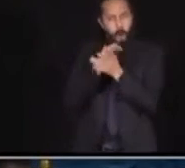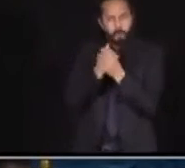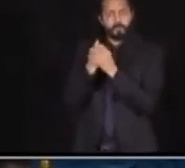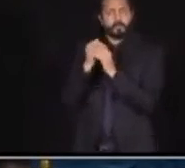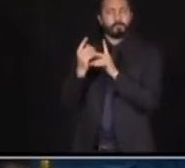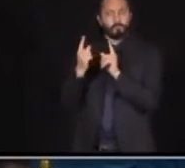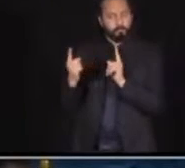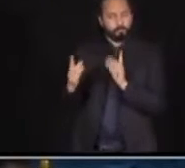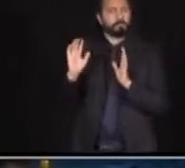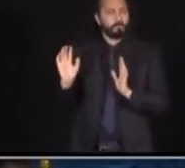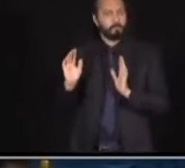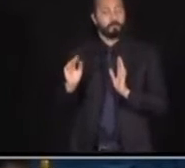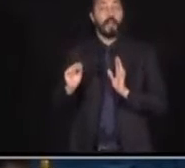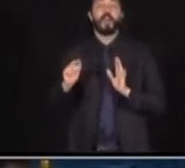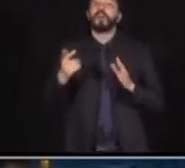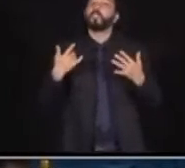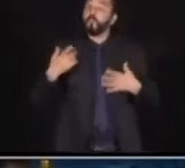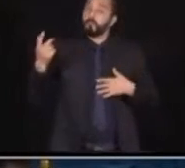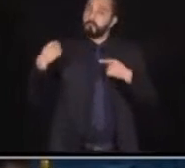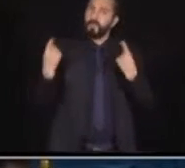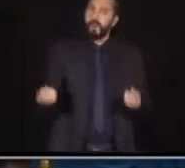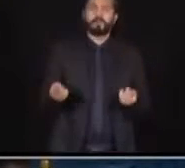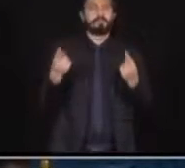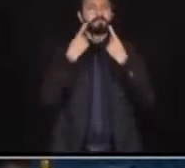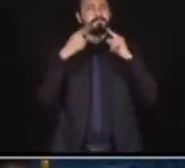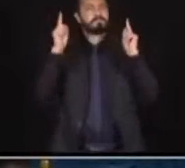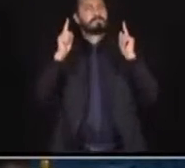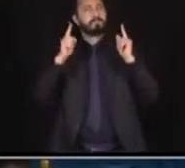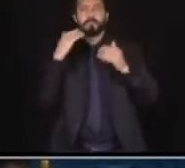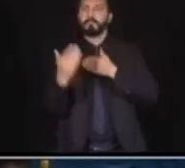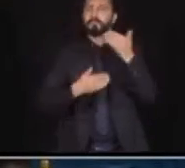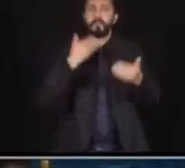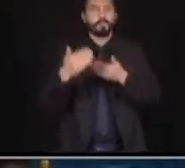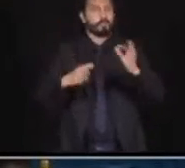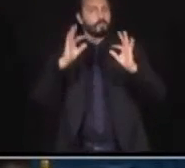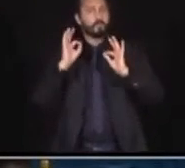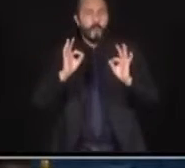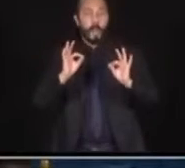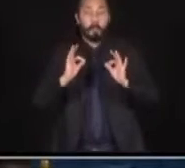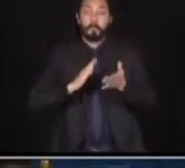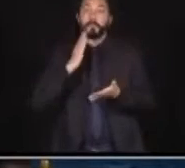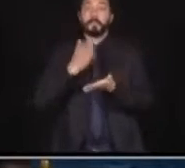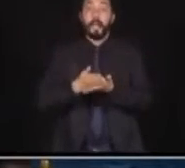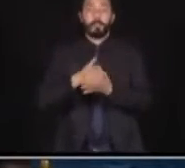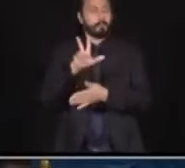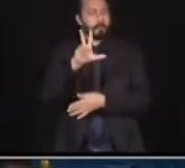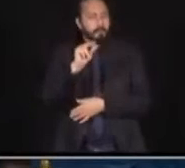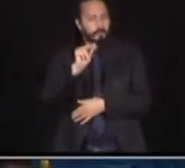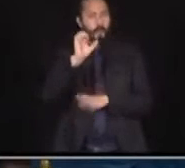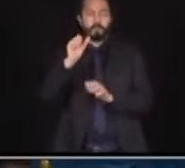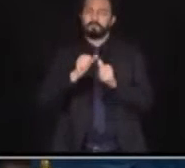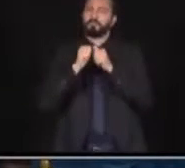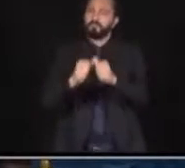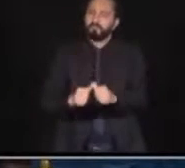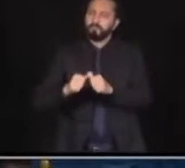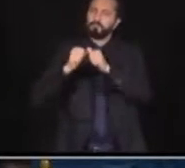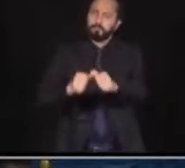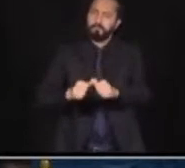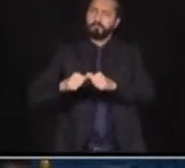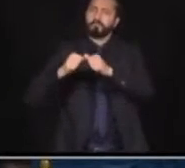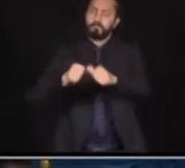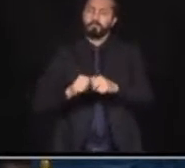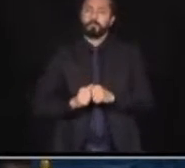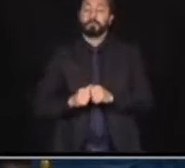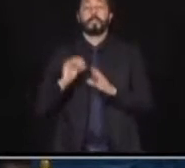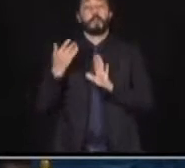can't stop there. I want you to know we're leading by example. Just before Thanksgiving weekend, we began, as the